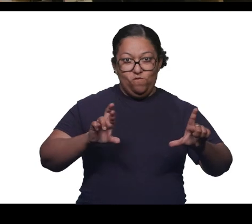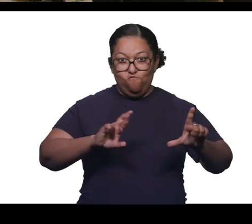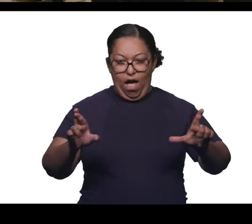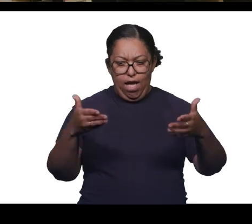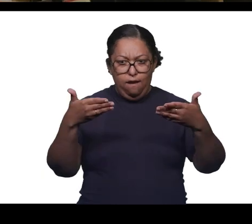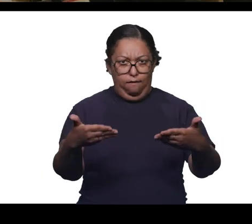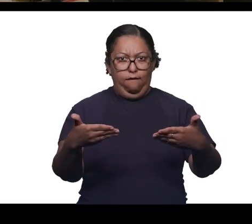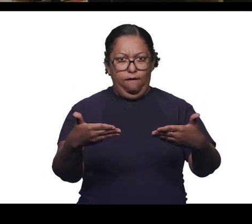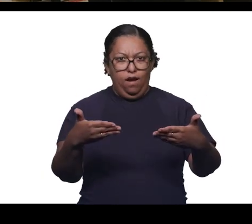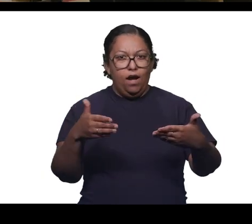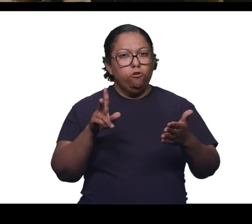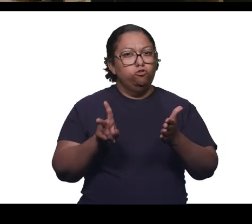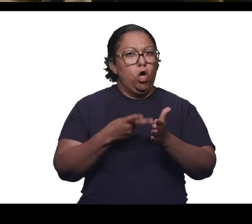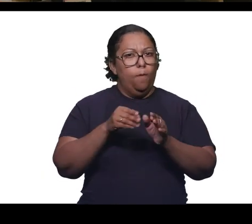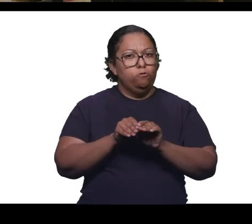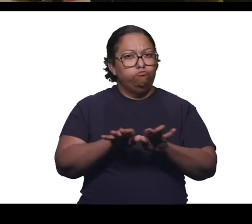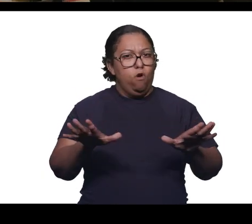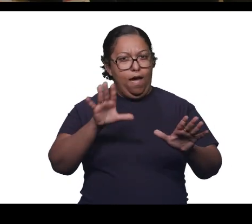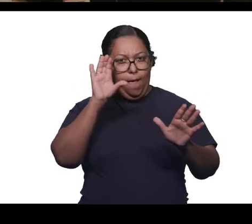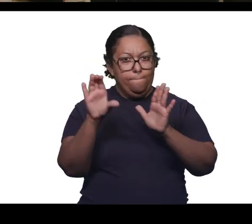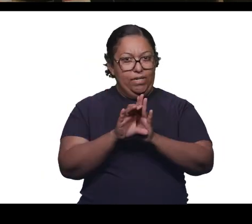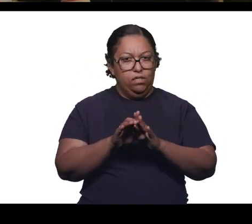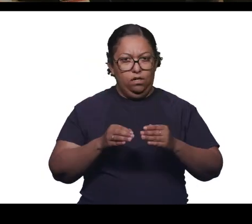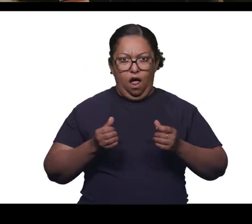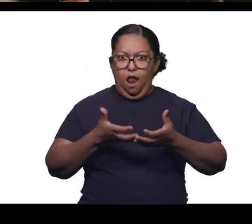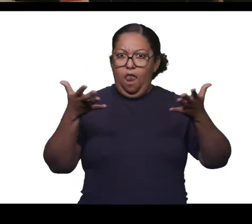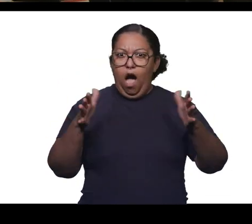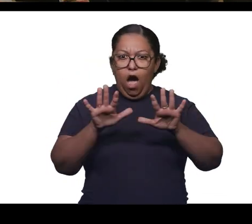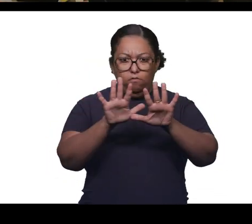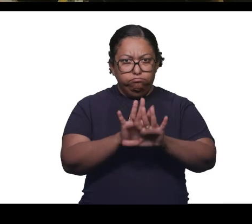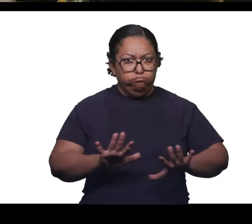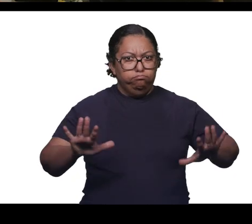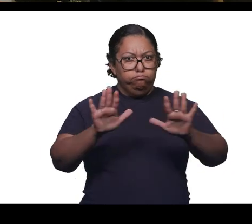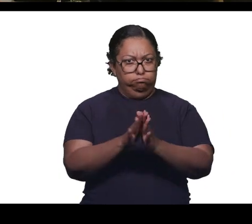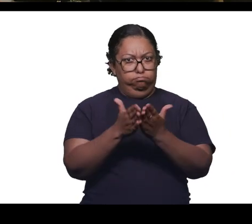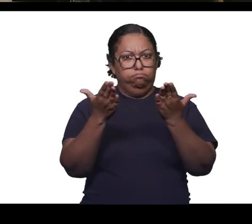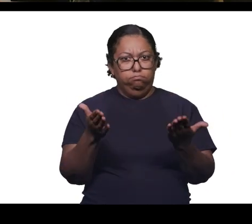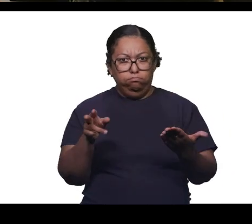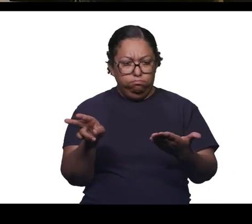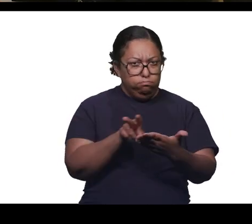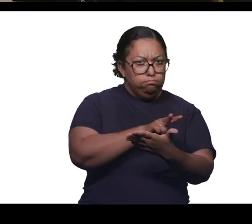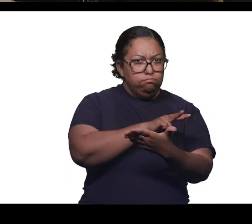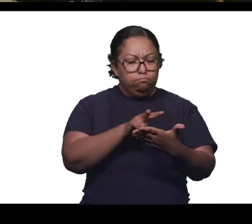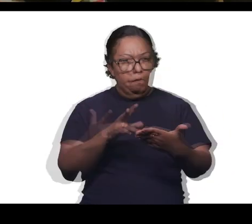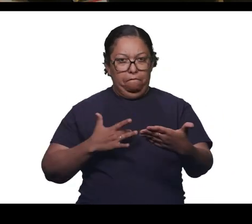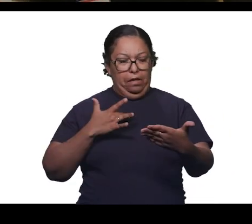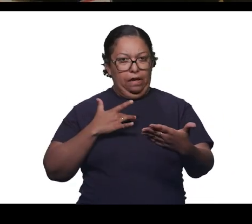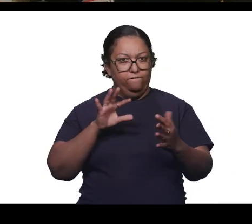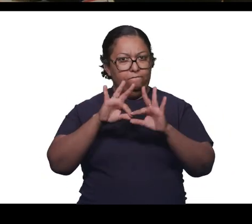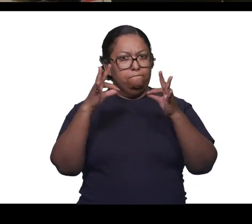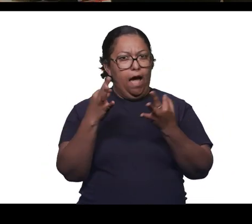image. She's given us a lot of surface area. And now we're kind of getting a sense of the family dynamics of